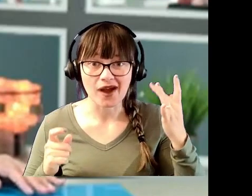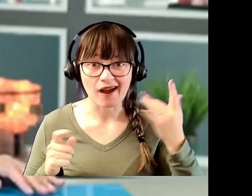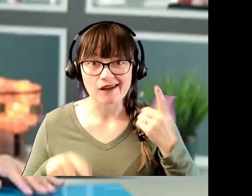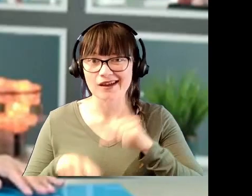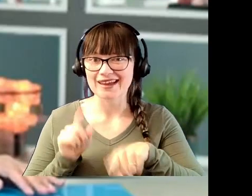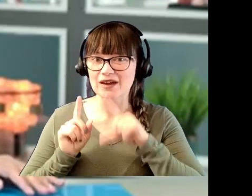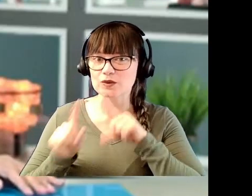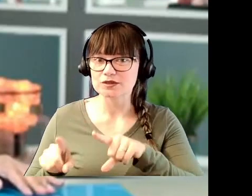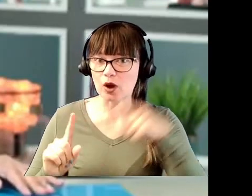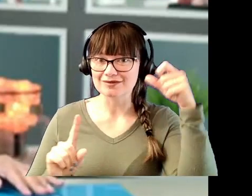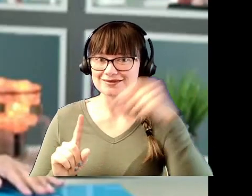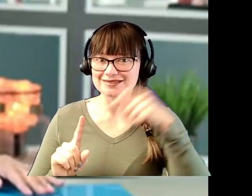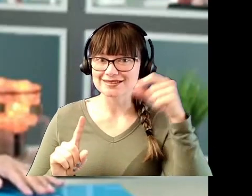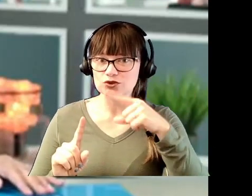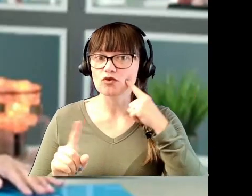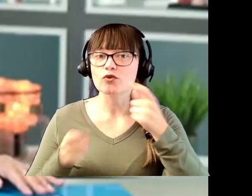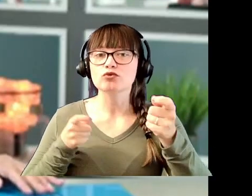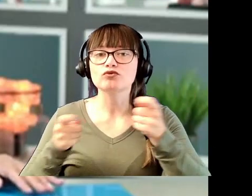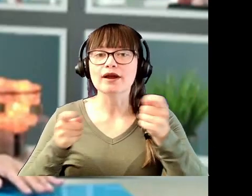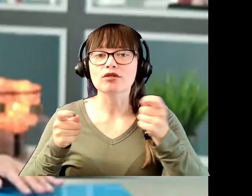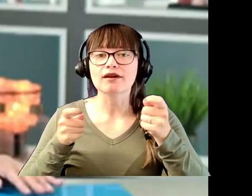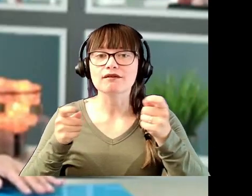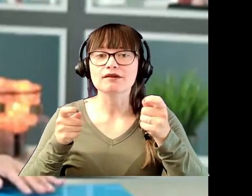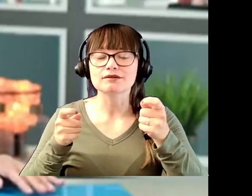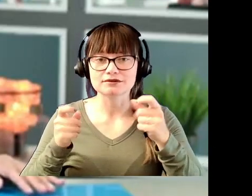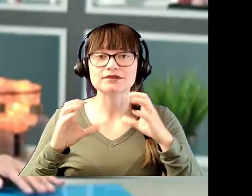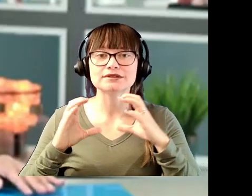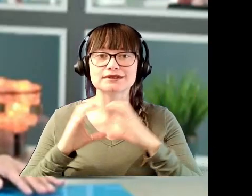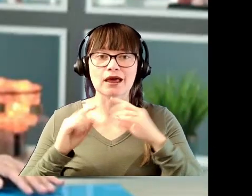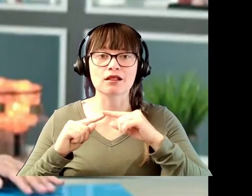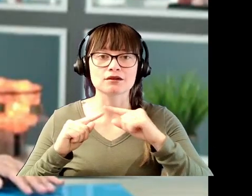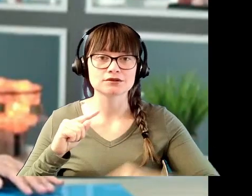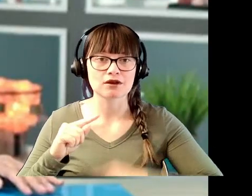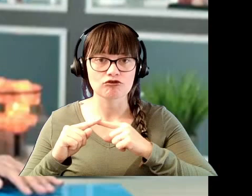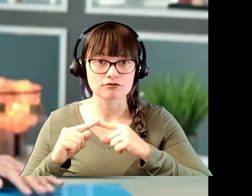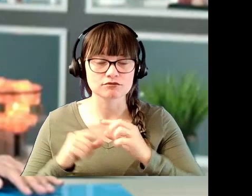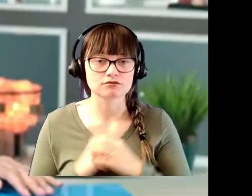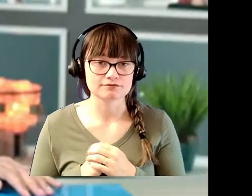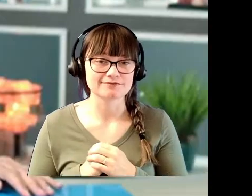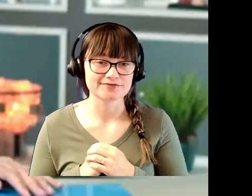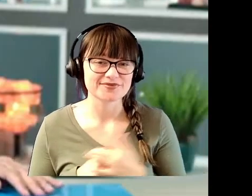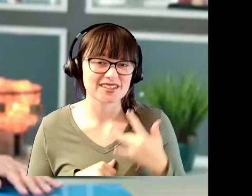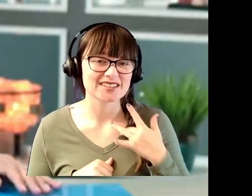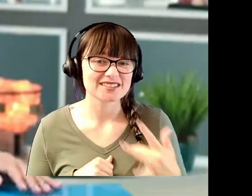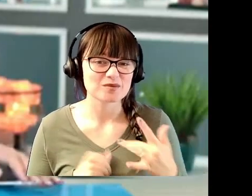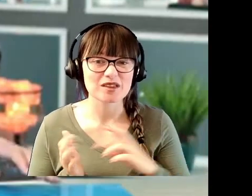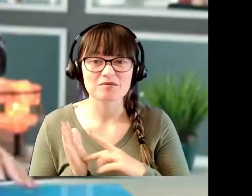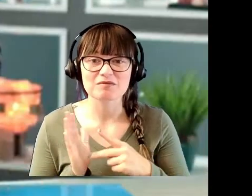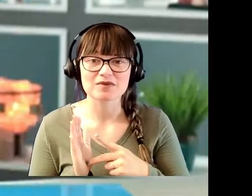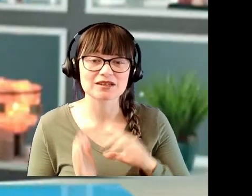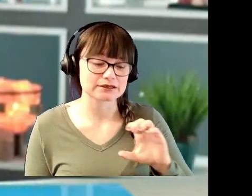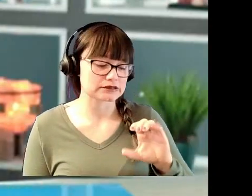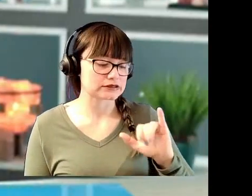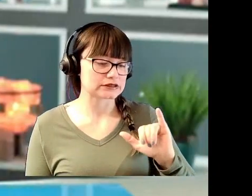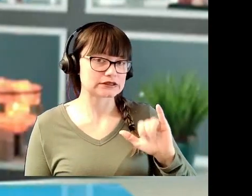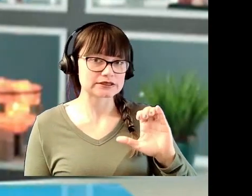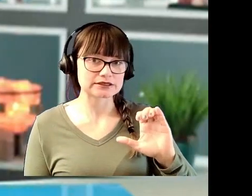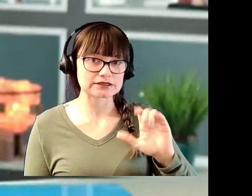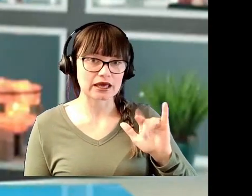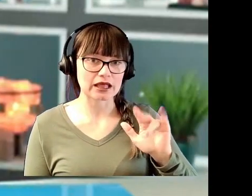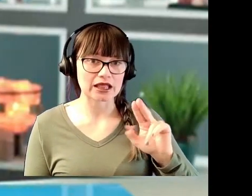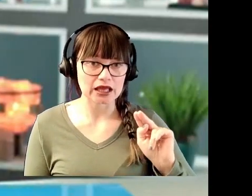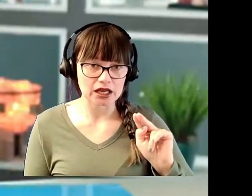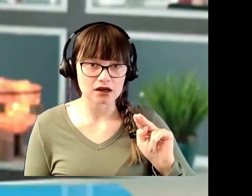should normally regulate the cell cycle. And more often than not, we're talking about the cyclins, which is a family